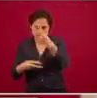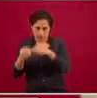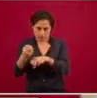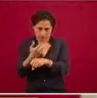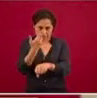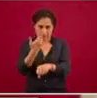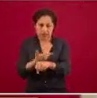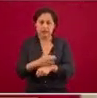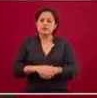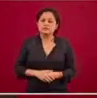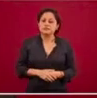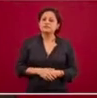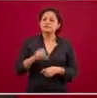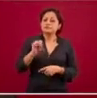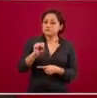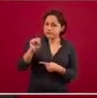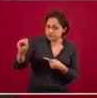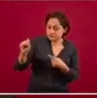Ministry of Economy.